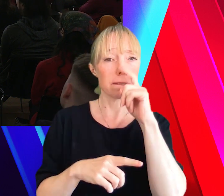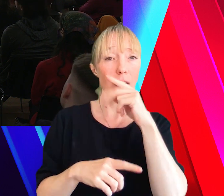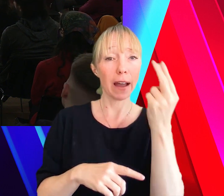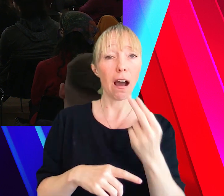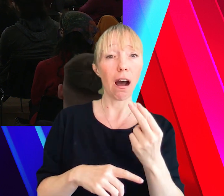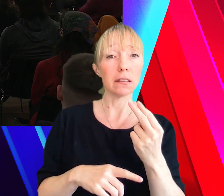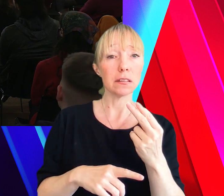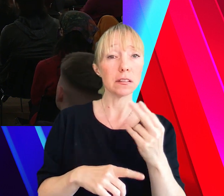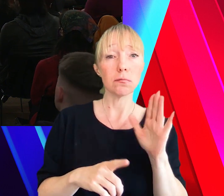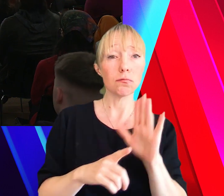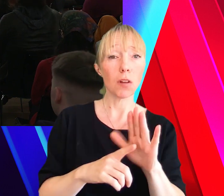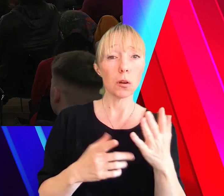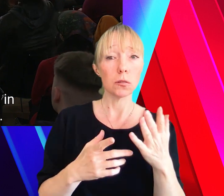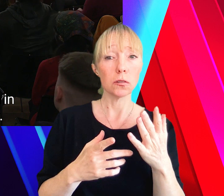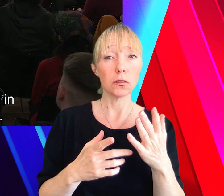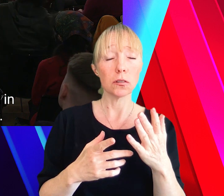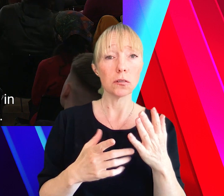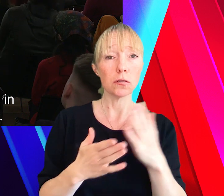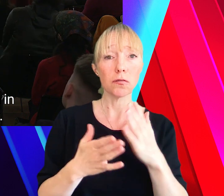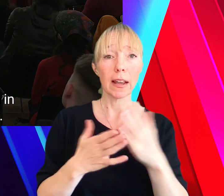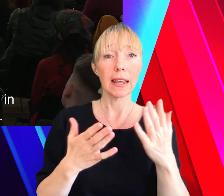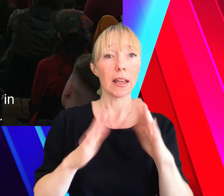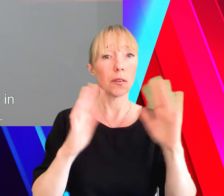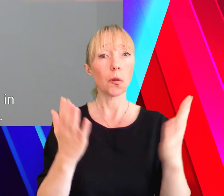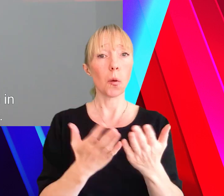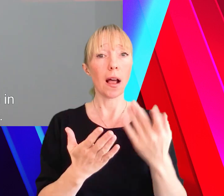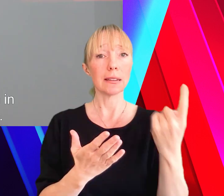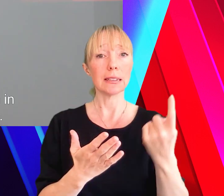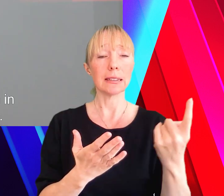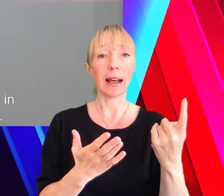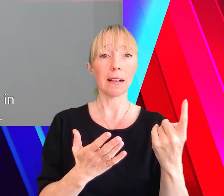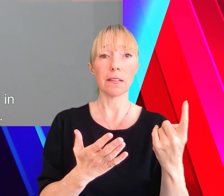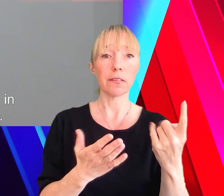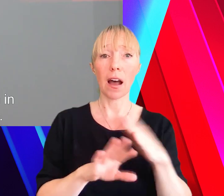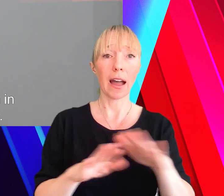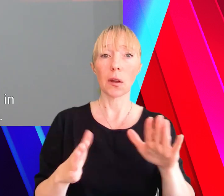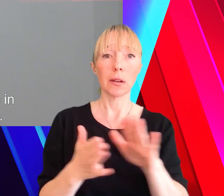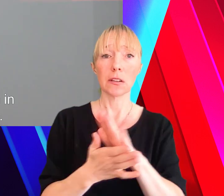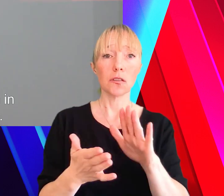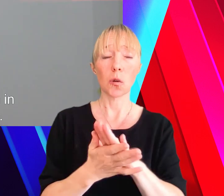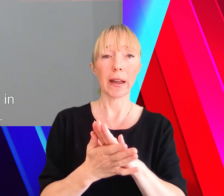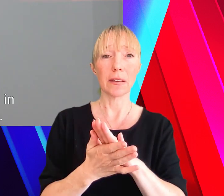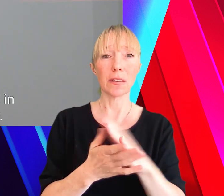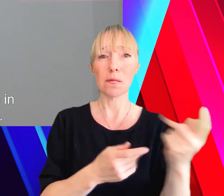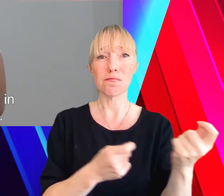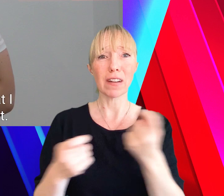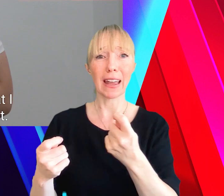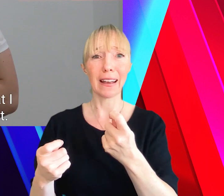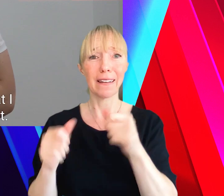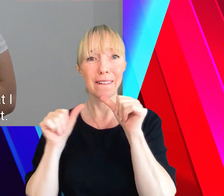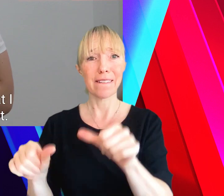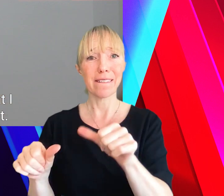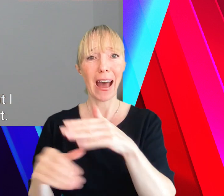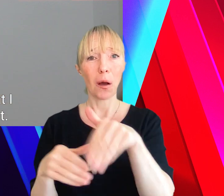this like strange fine art approach where that's just a whole kind of realm in itself, which I don't necessarily like enjoy. And